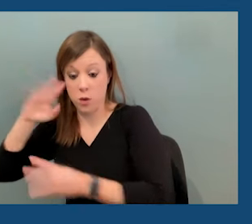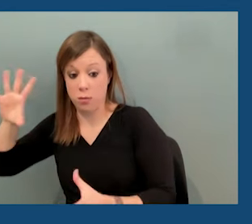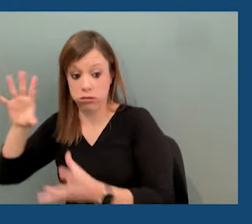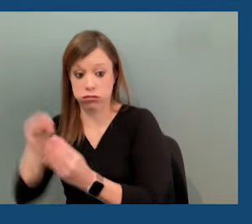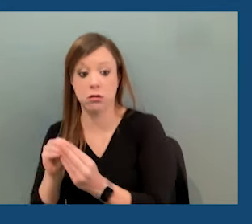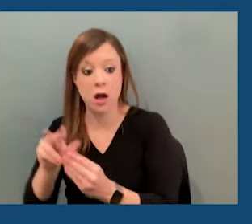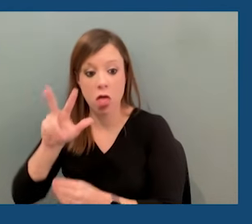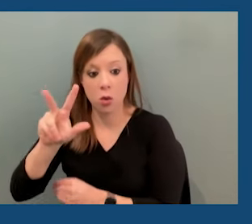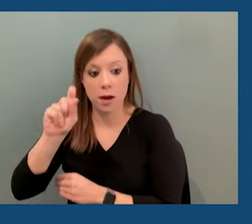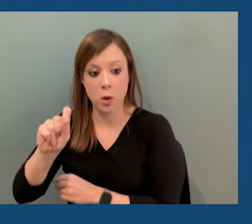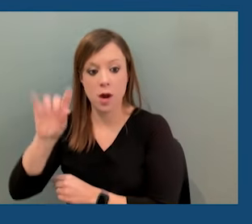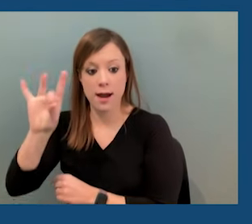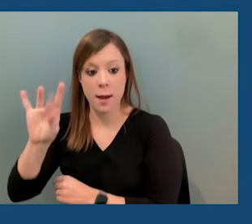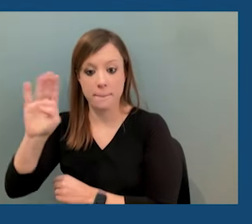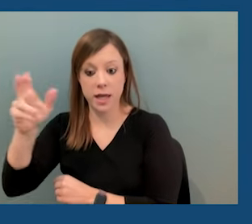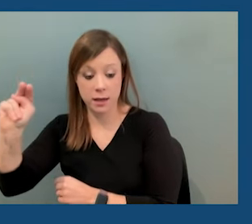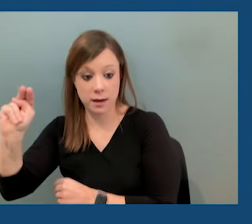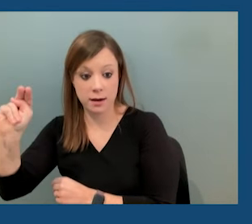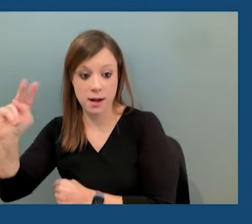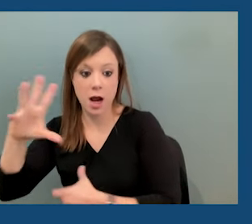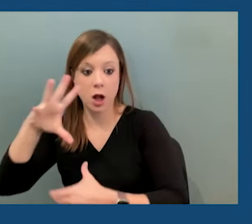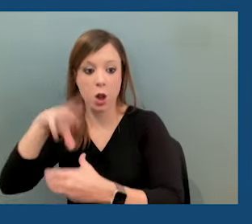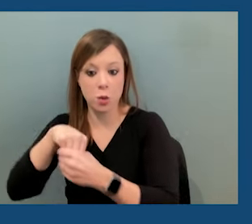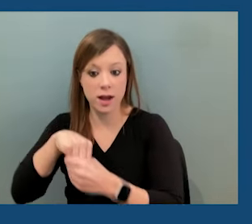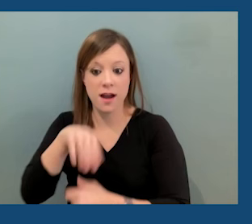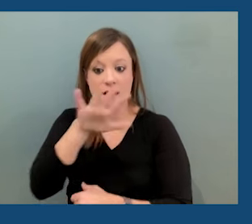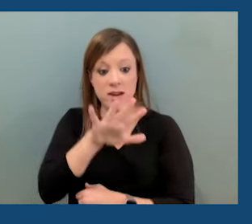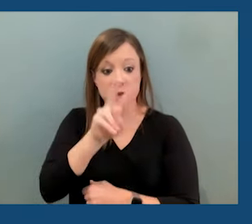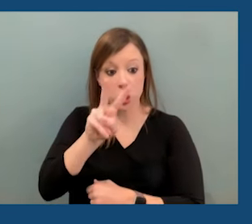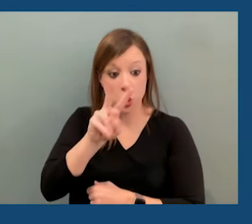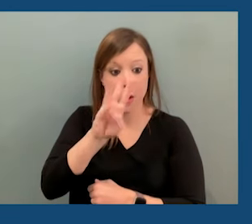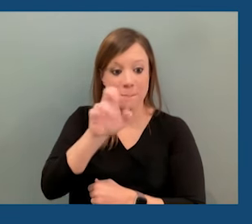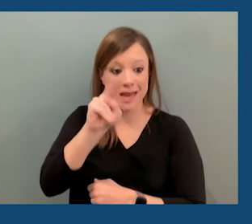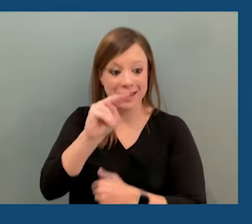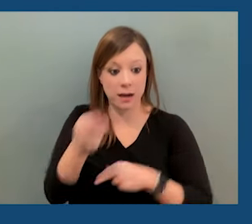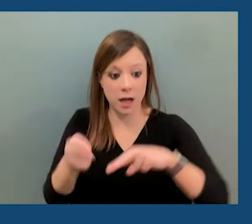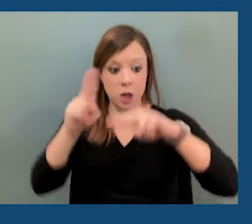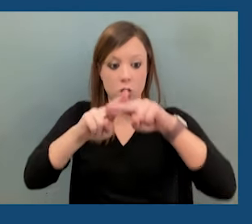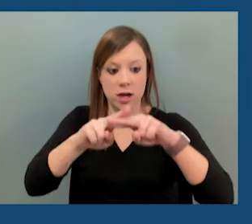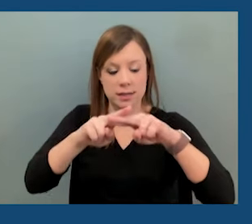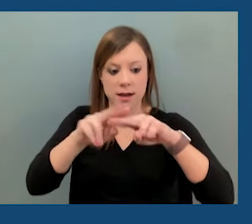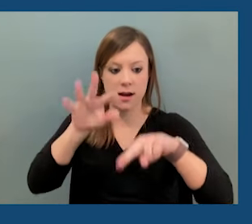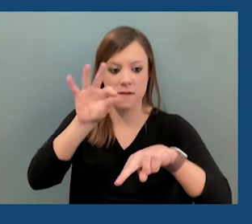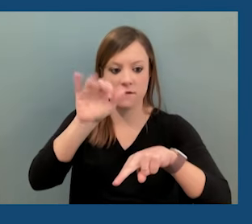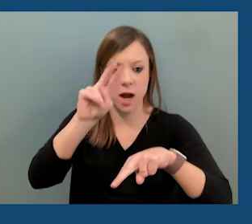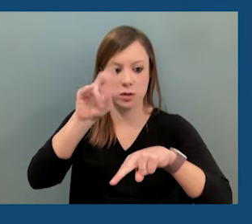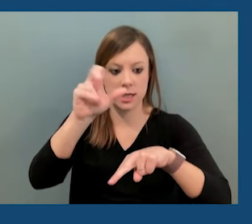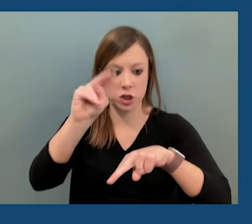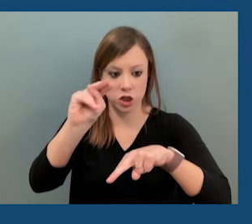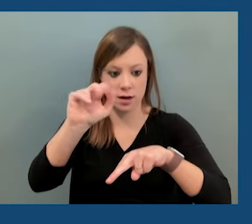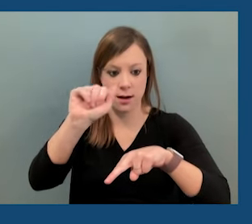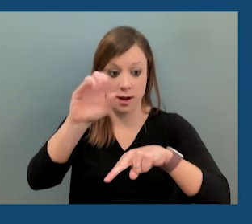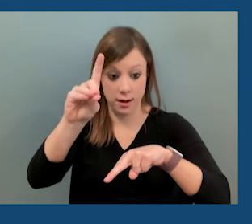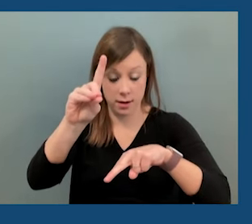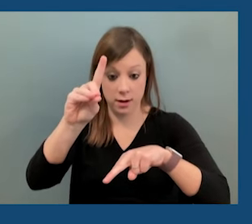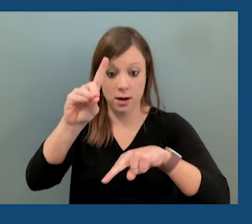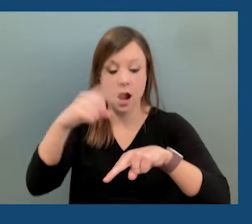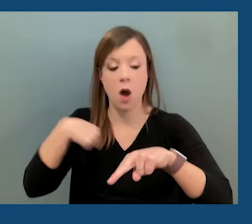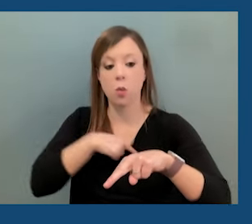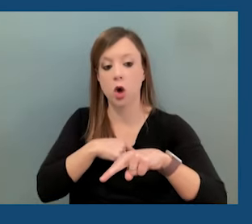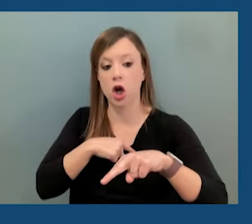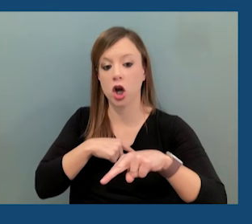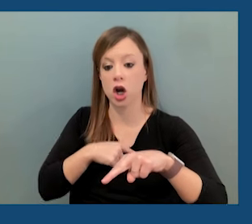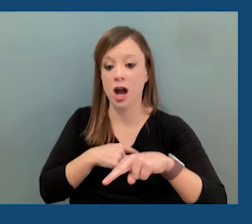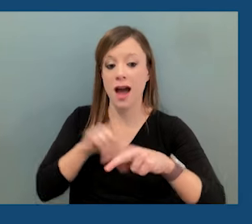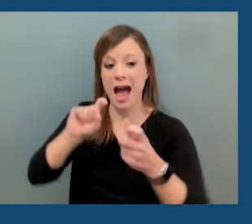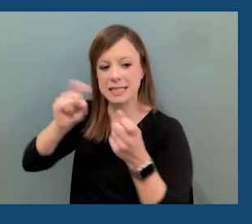billion, including a $52 million increase in foundation aid. So we're bringing the money to our communities and adapting, making adjustments where classes are